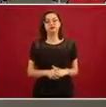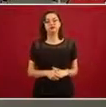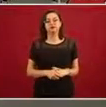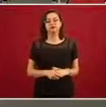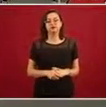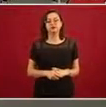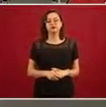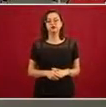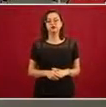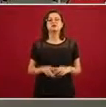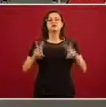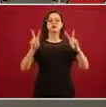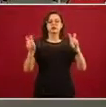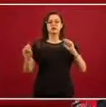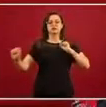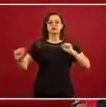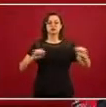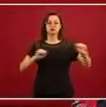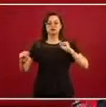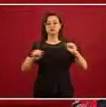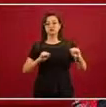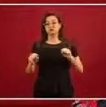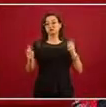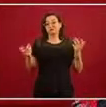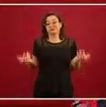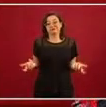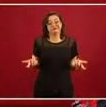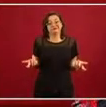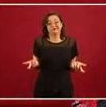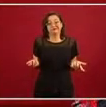measures must be adopted by the local authority.